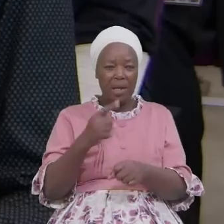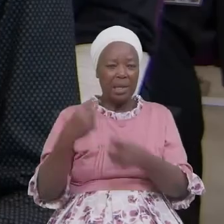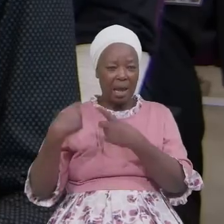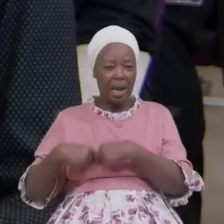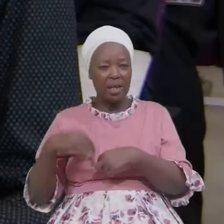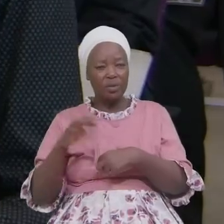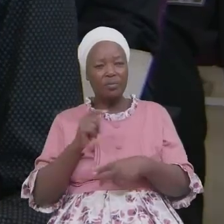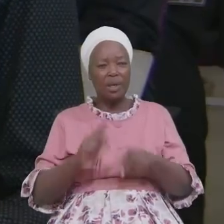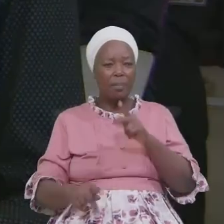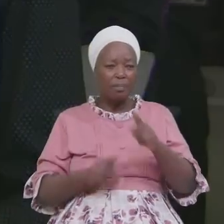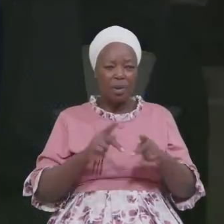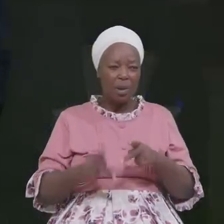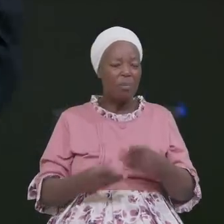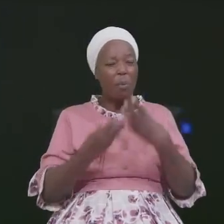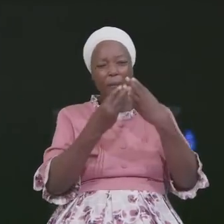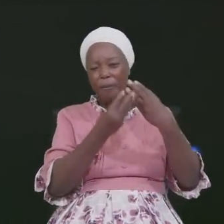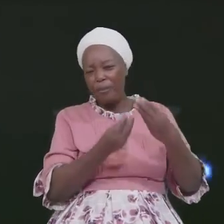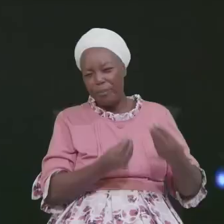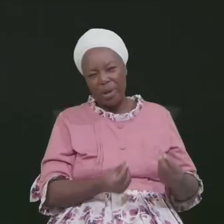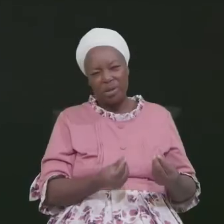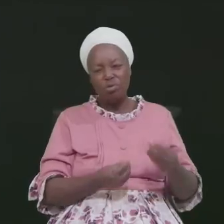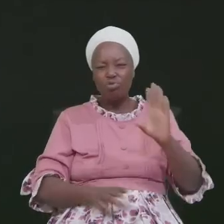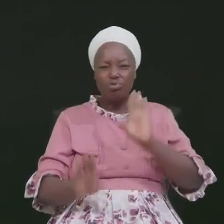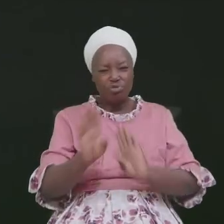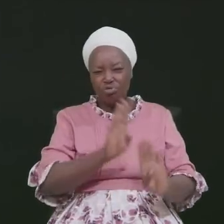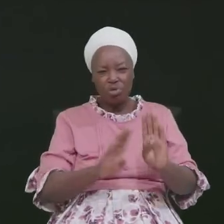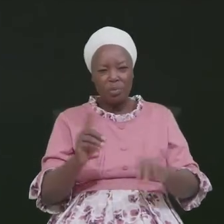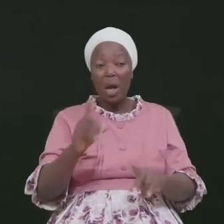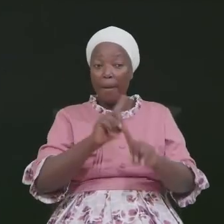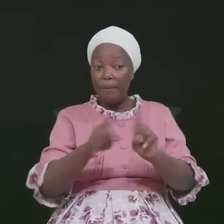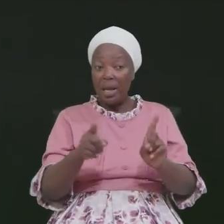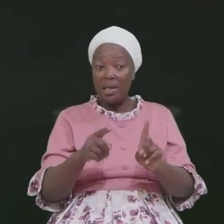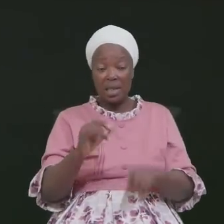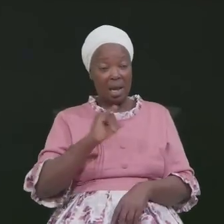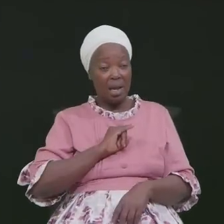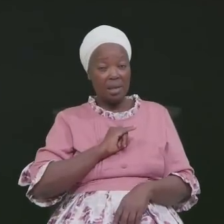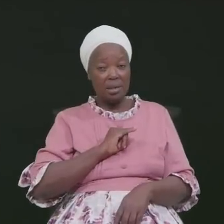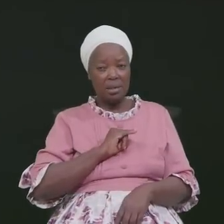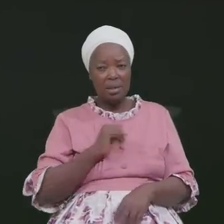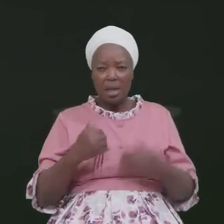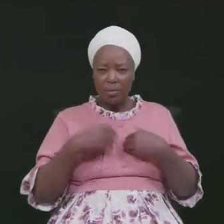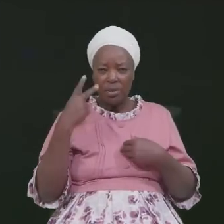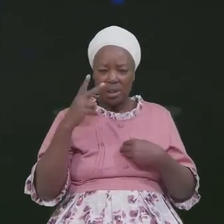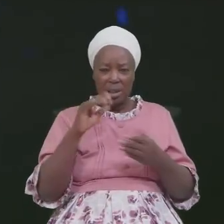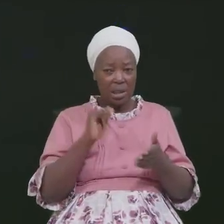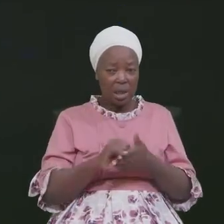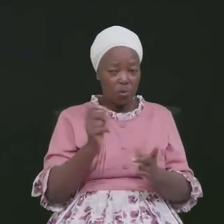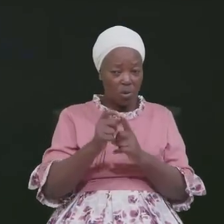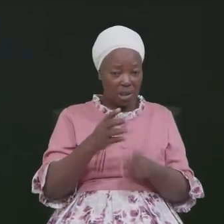the people melt. But I, have you seen the personal pronouns, me